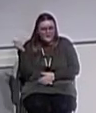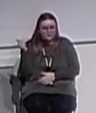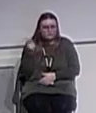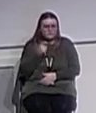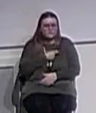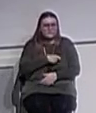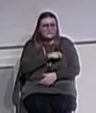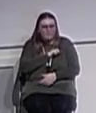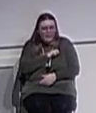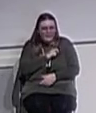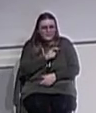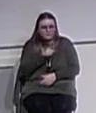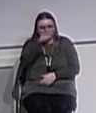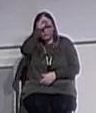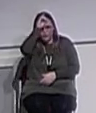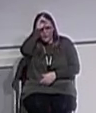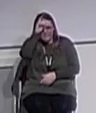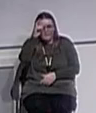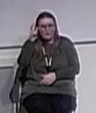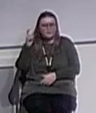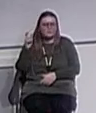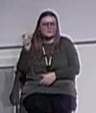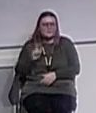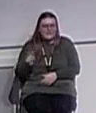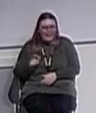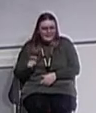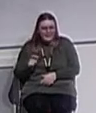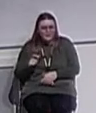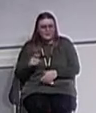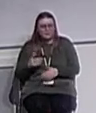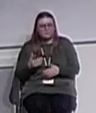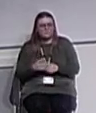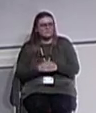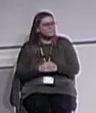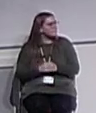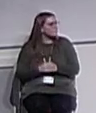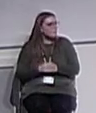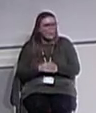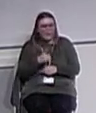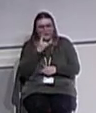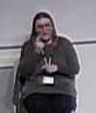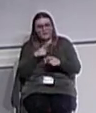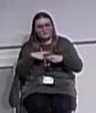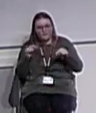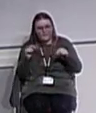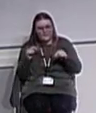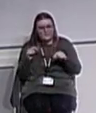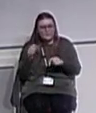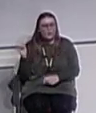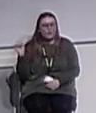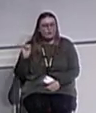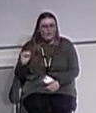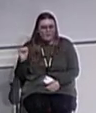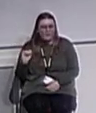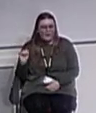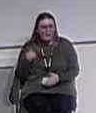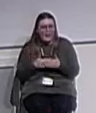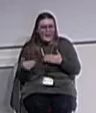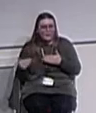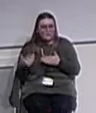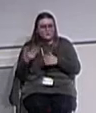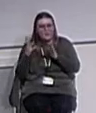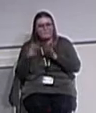Italian, or you can do it with Mandarin or Japanese. If you're doing it with a European language, you will need to have an A level in that